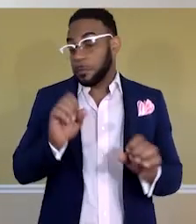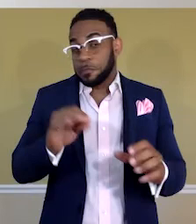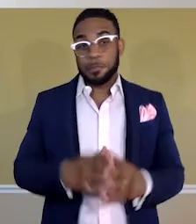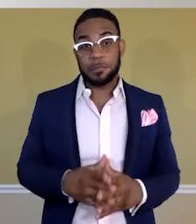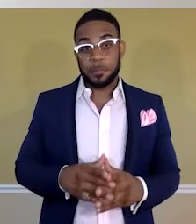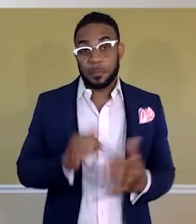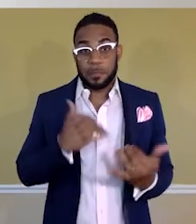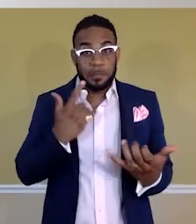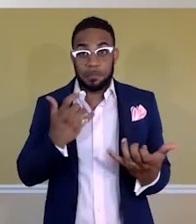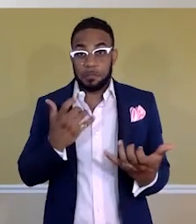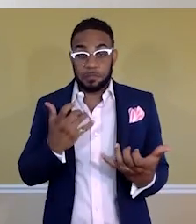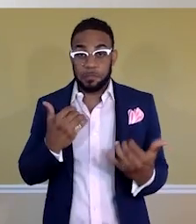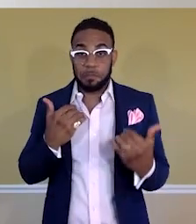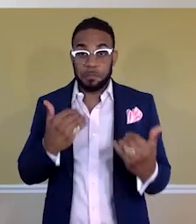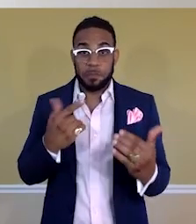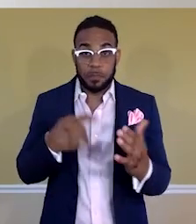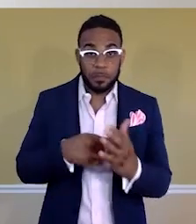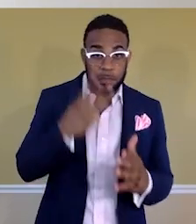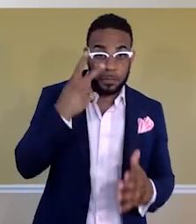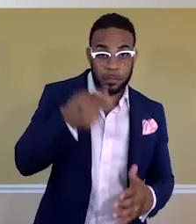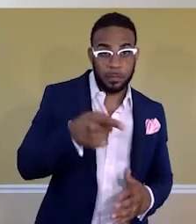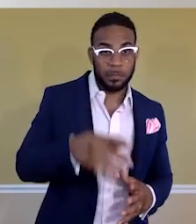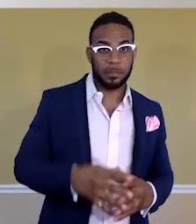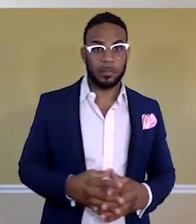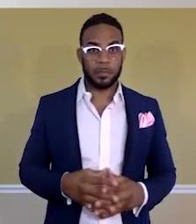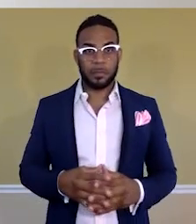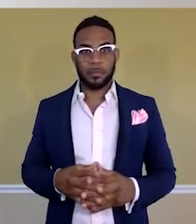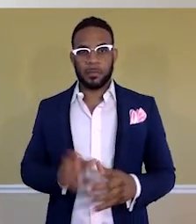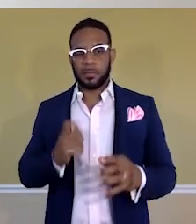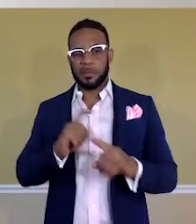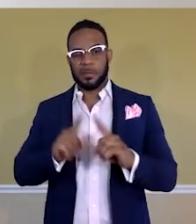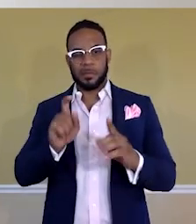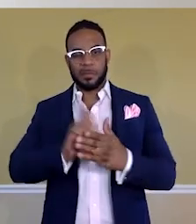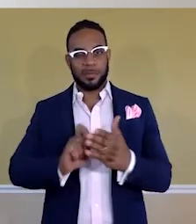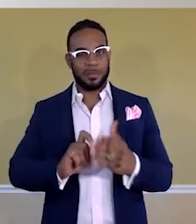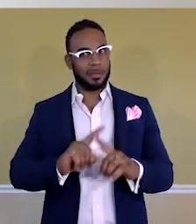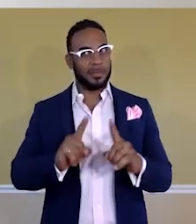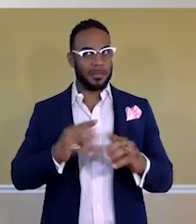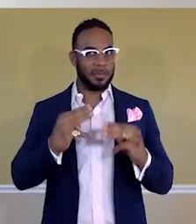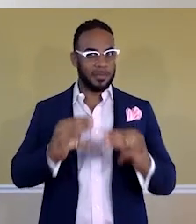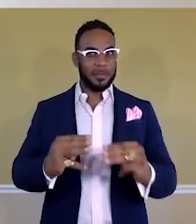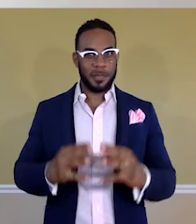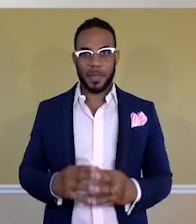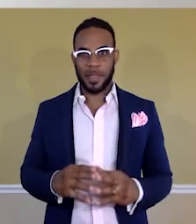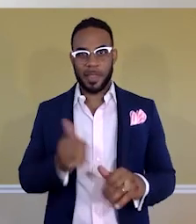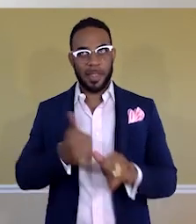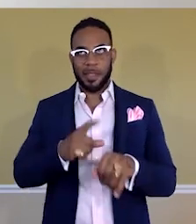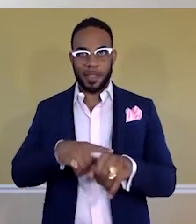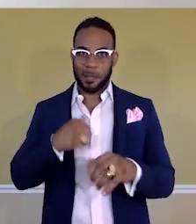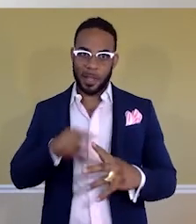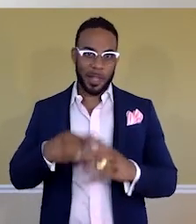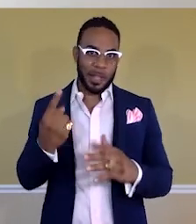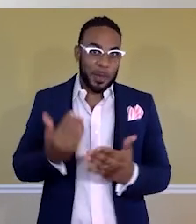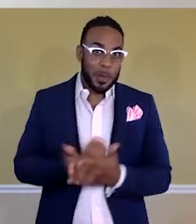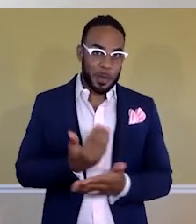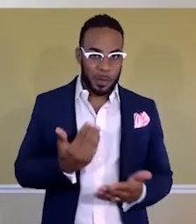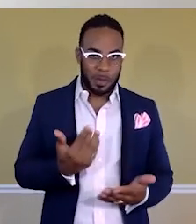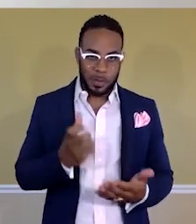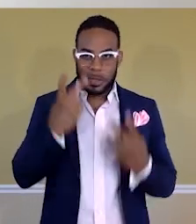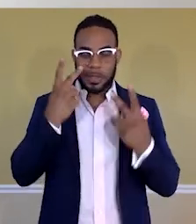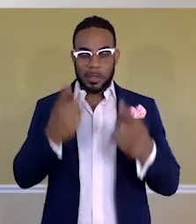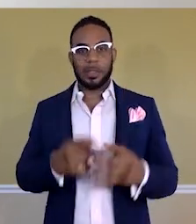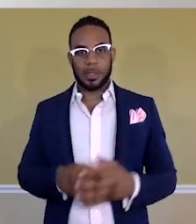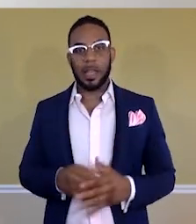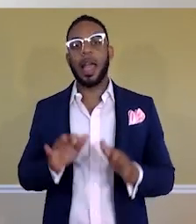if I just kind of show here, this is a different journal, different methods every time I start something new, but you kind of